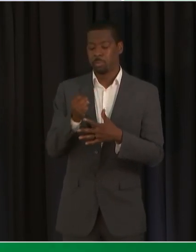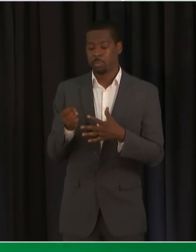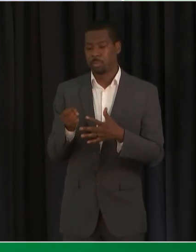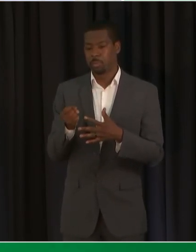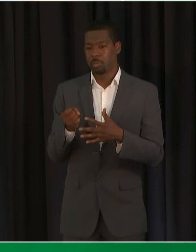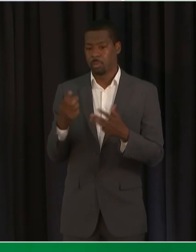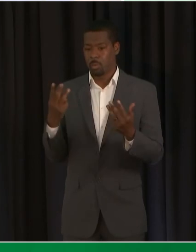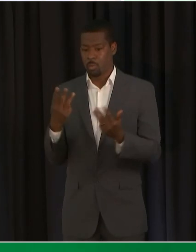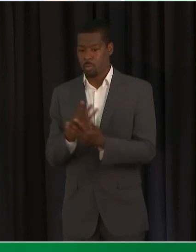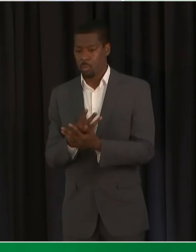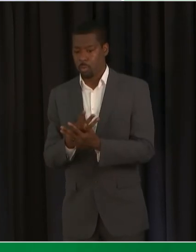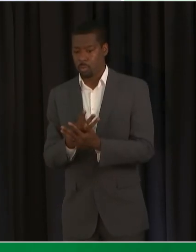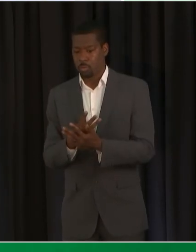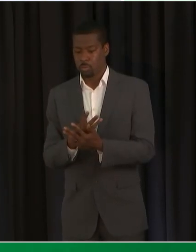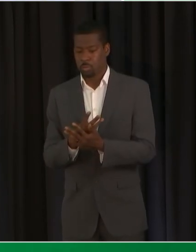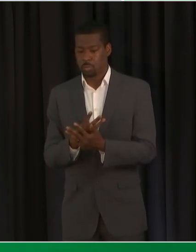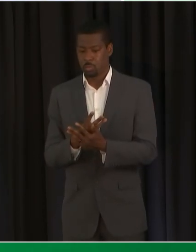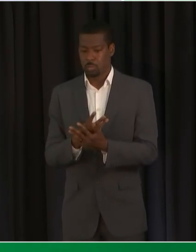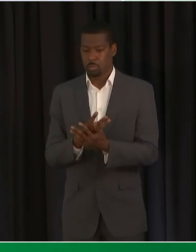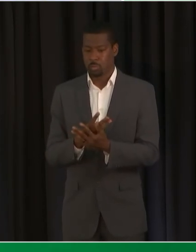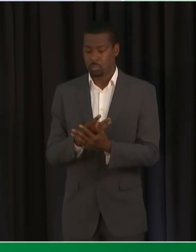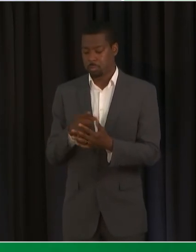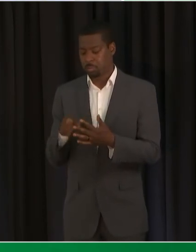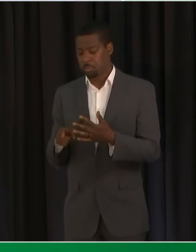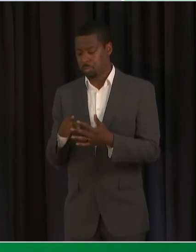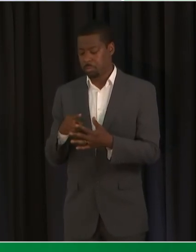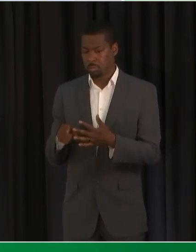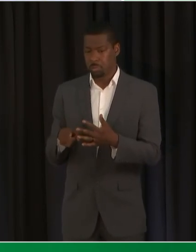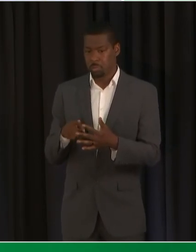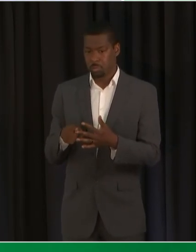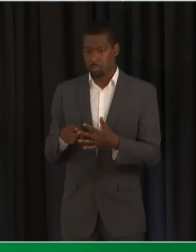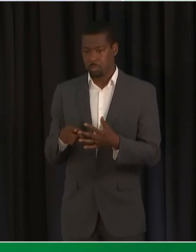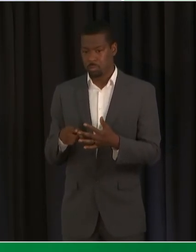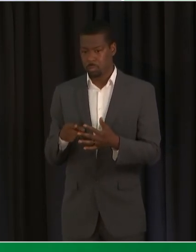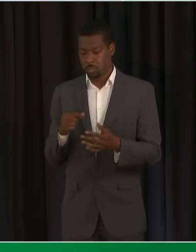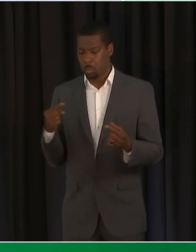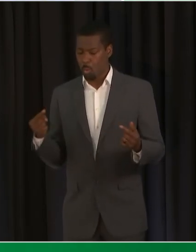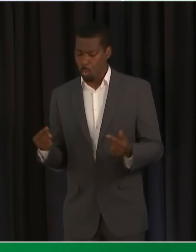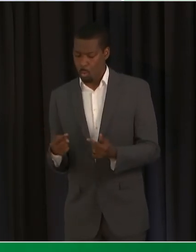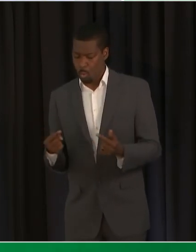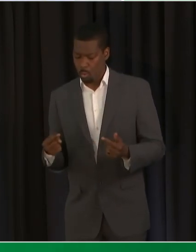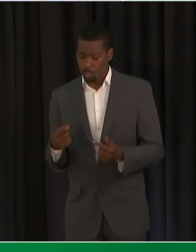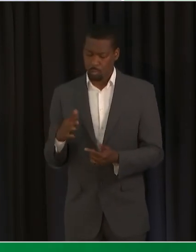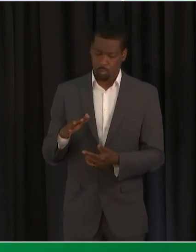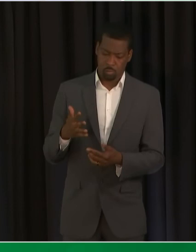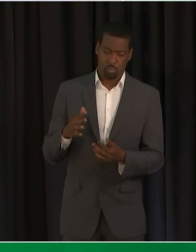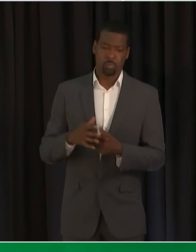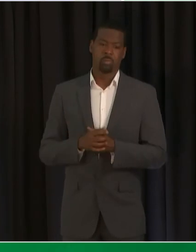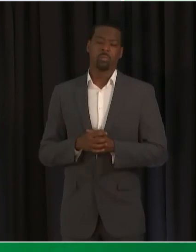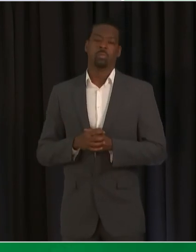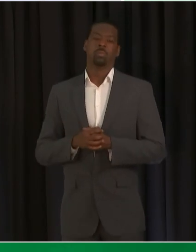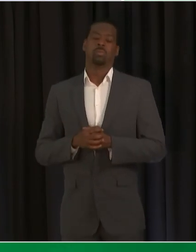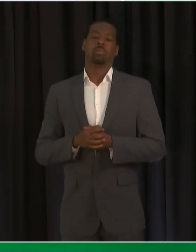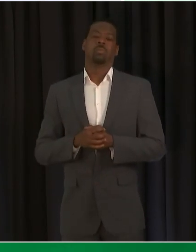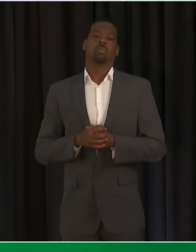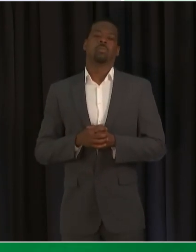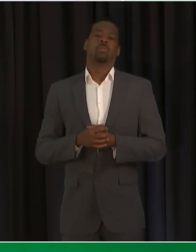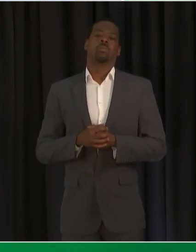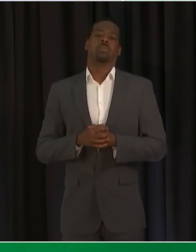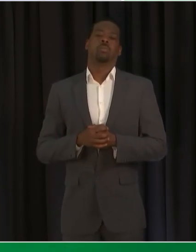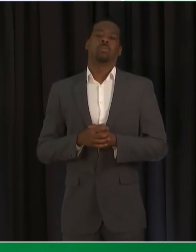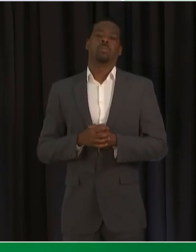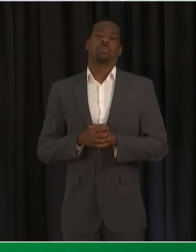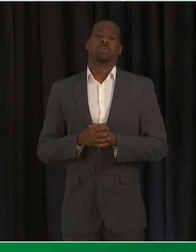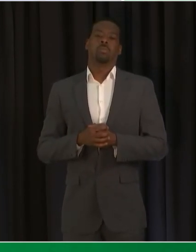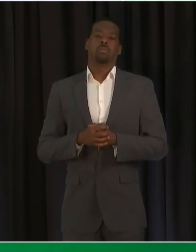prioritizing from the worst back down to those who weren't hurt as much. All right, is